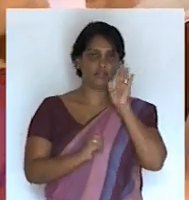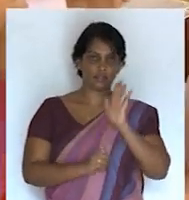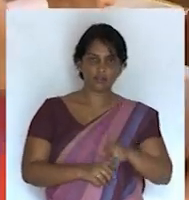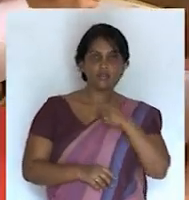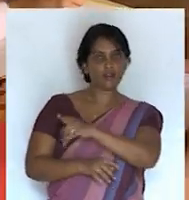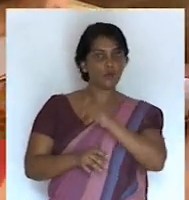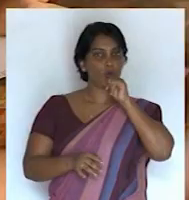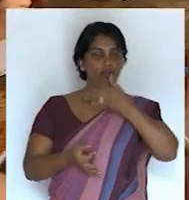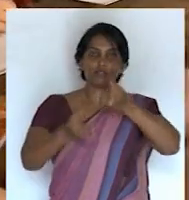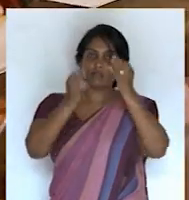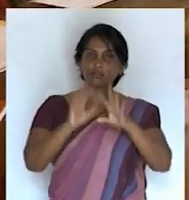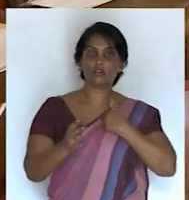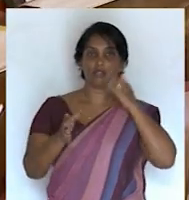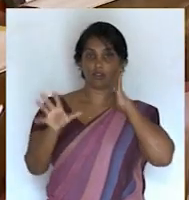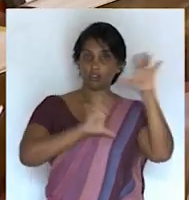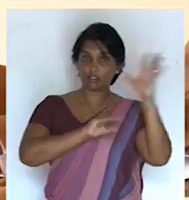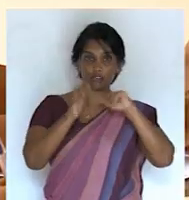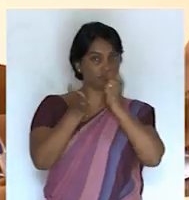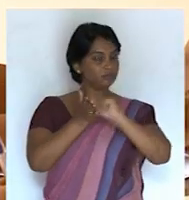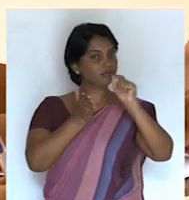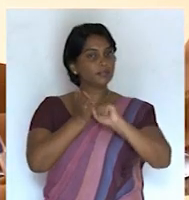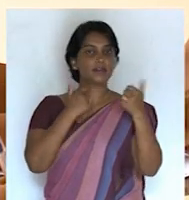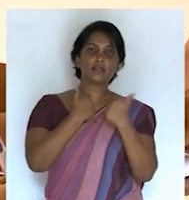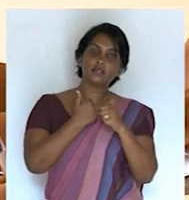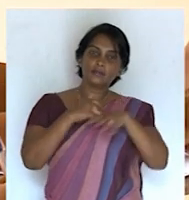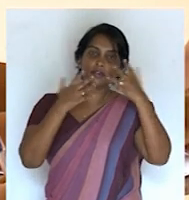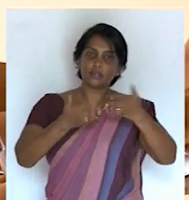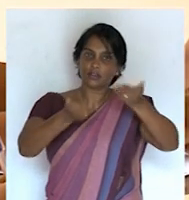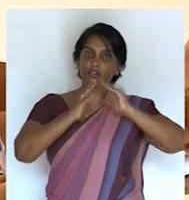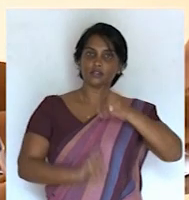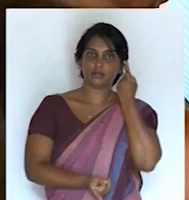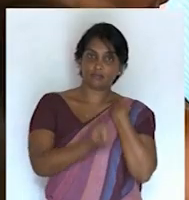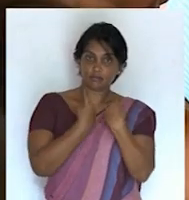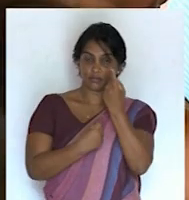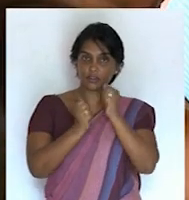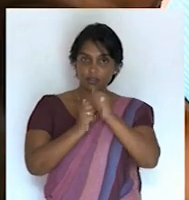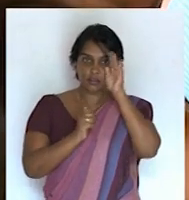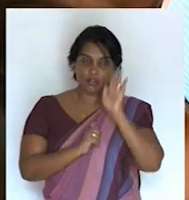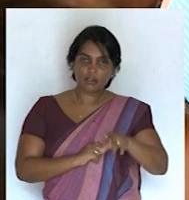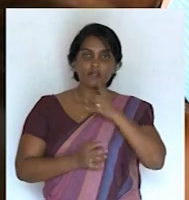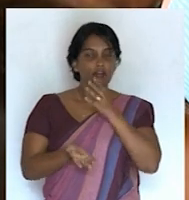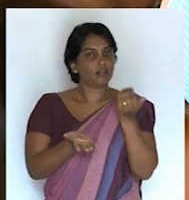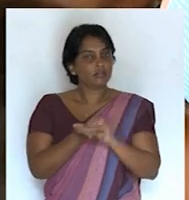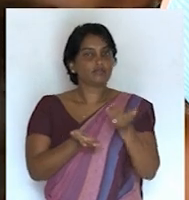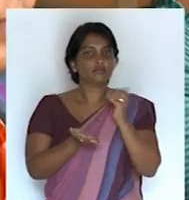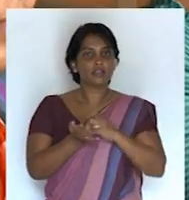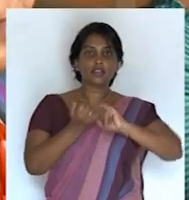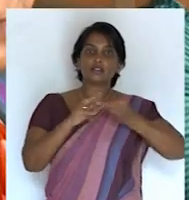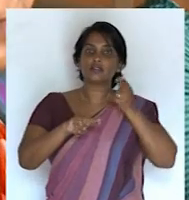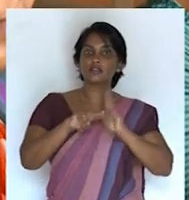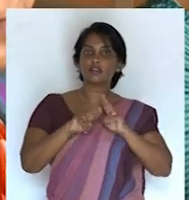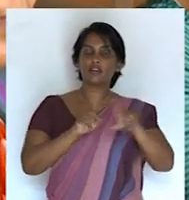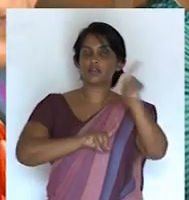Identification of basic requirements and assessment of the development of the child is carried out by the officers of the